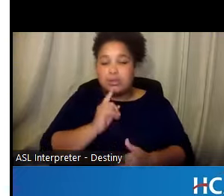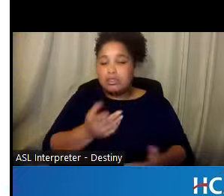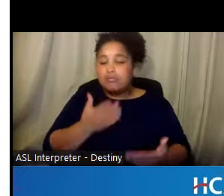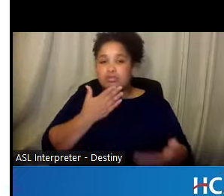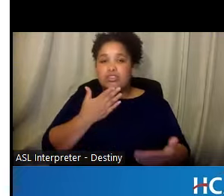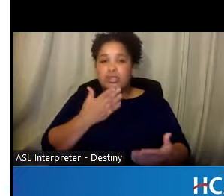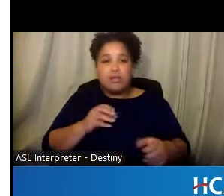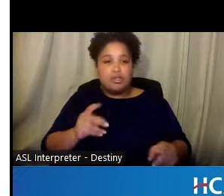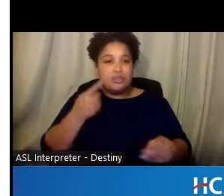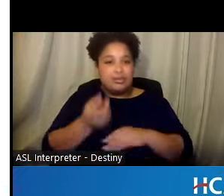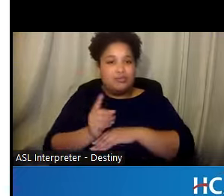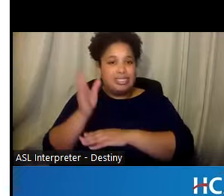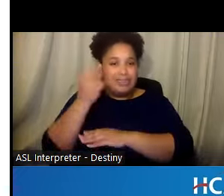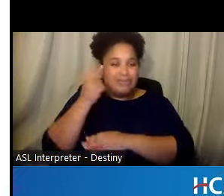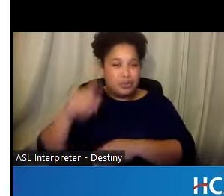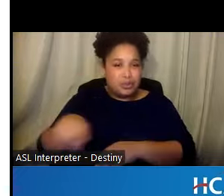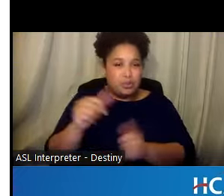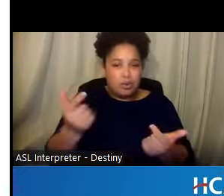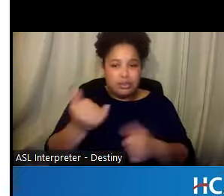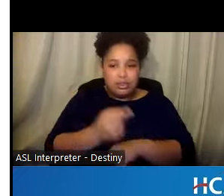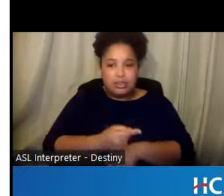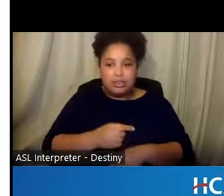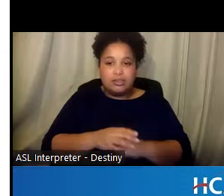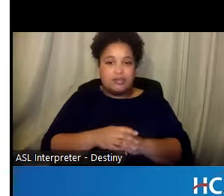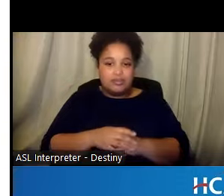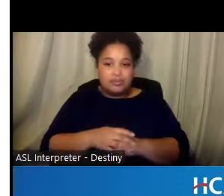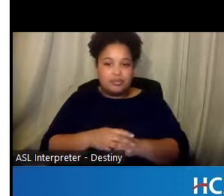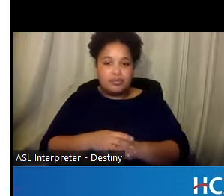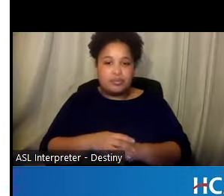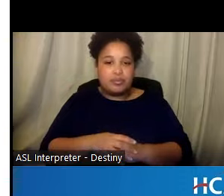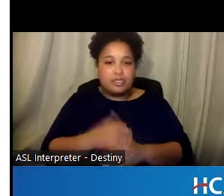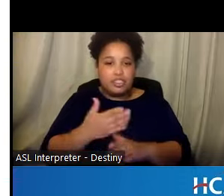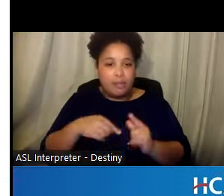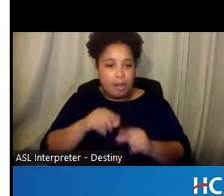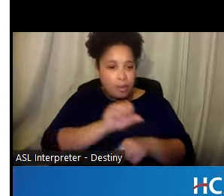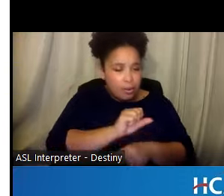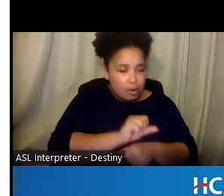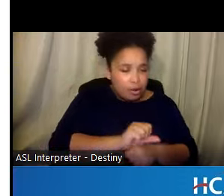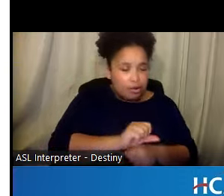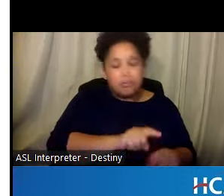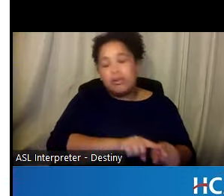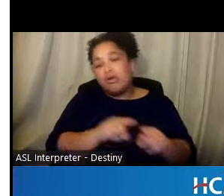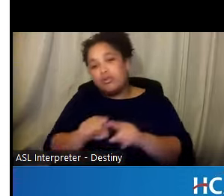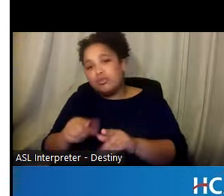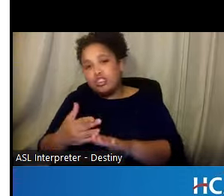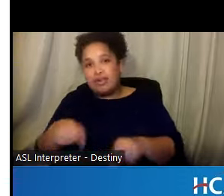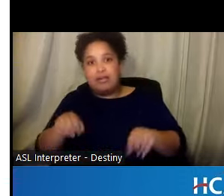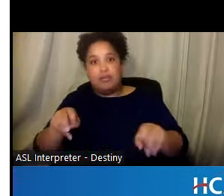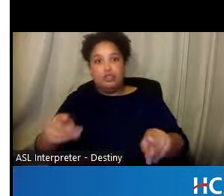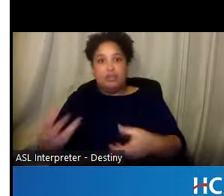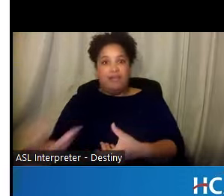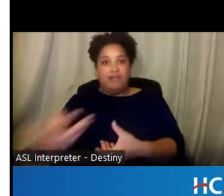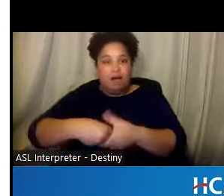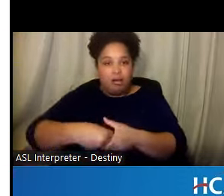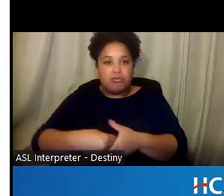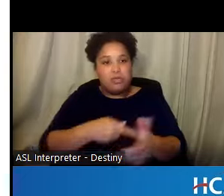present to you today for just being able to share about the work, but also to share the opportunity to get involved